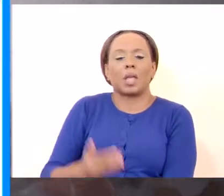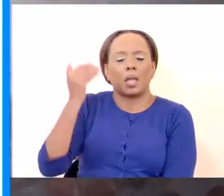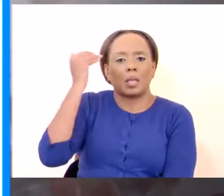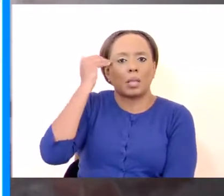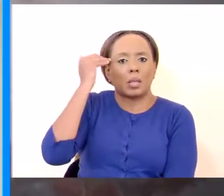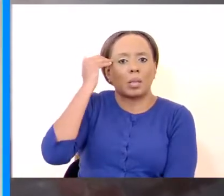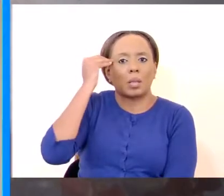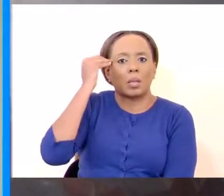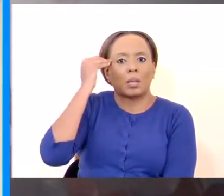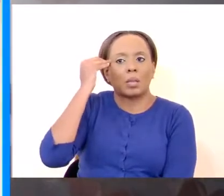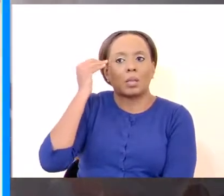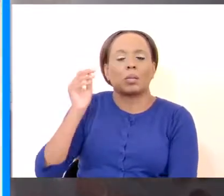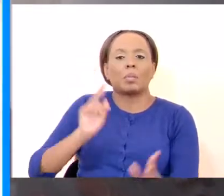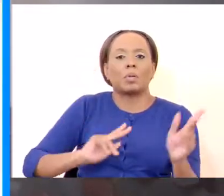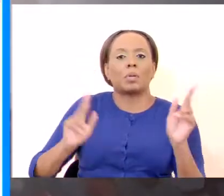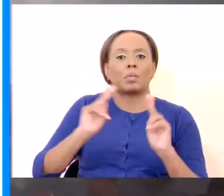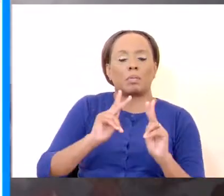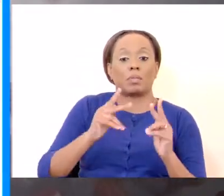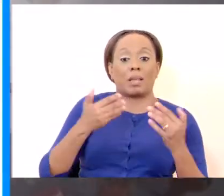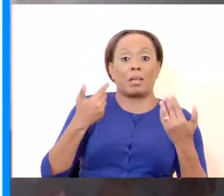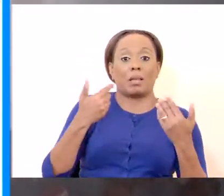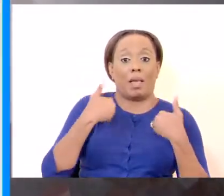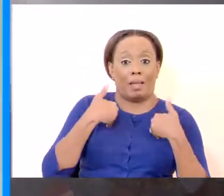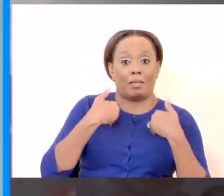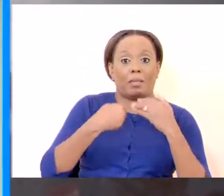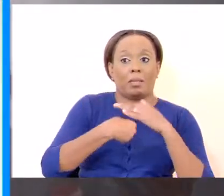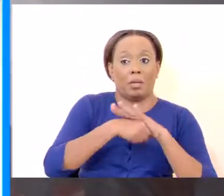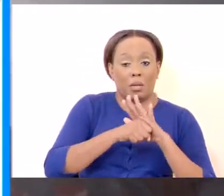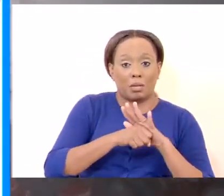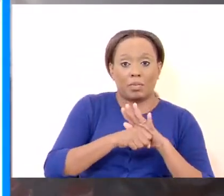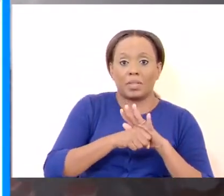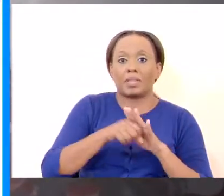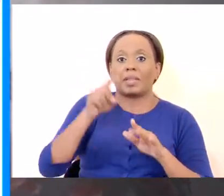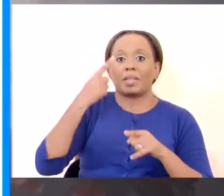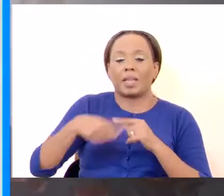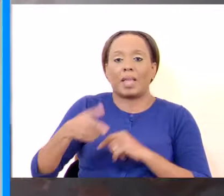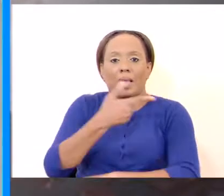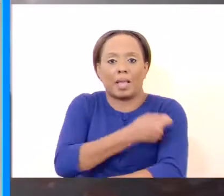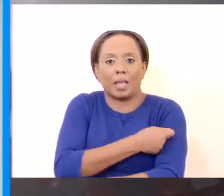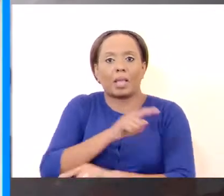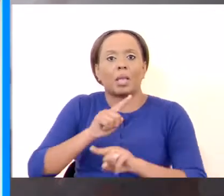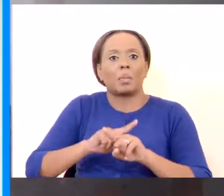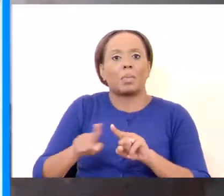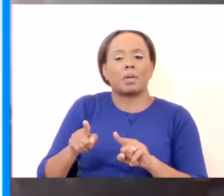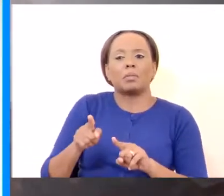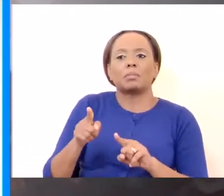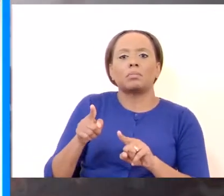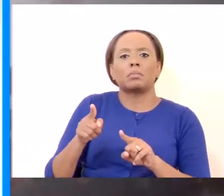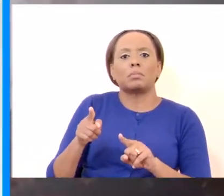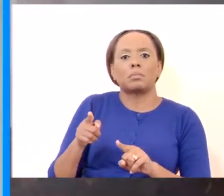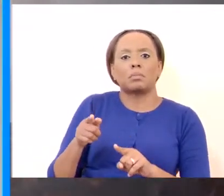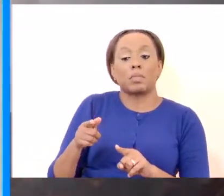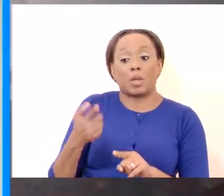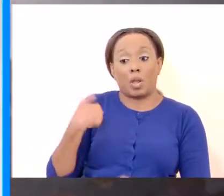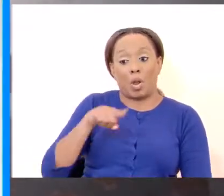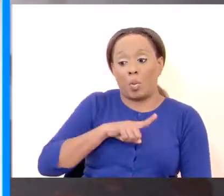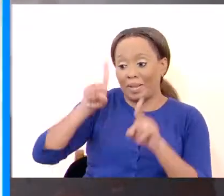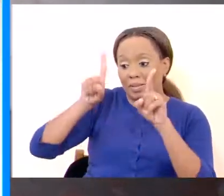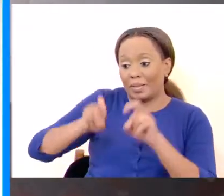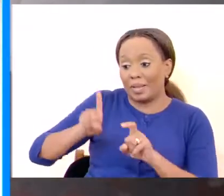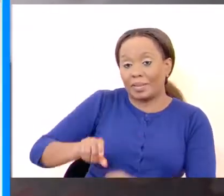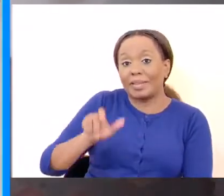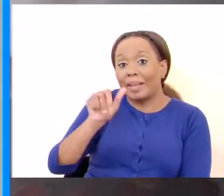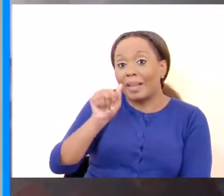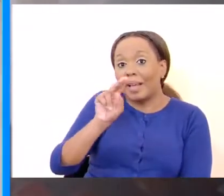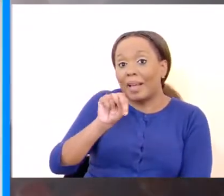that are COVID positive. Are we doing any antigen tests at the sites to ensure that persons that are going